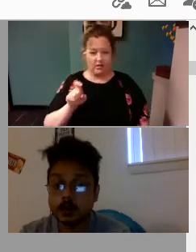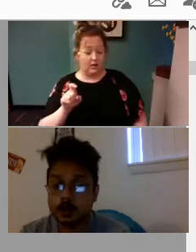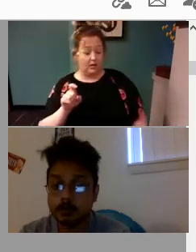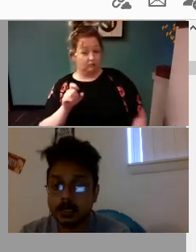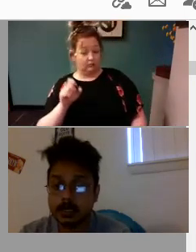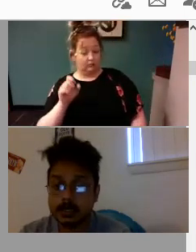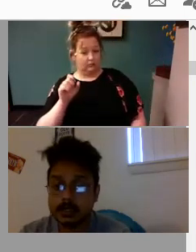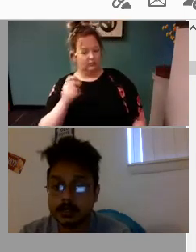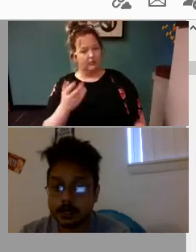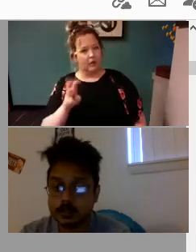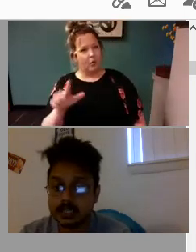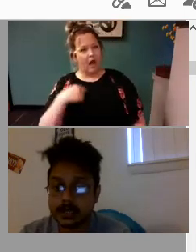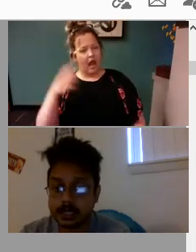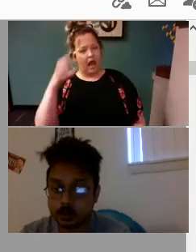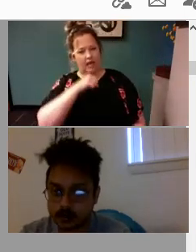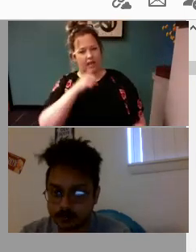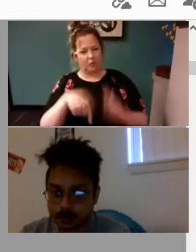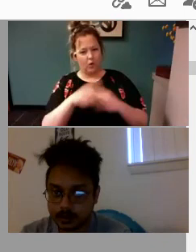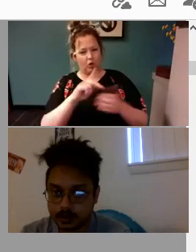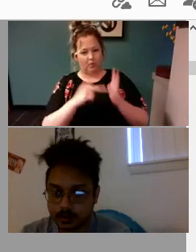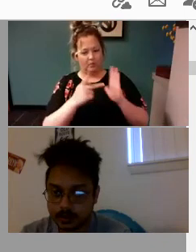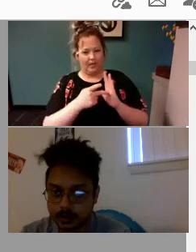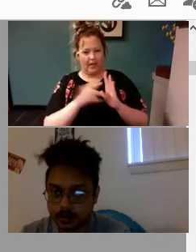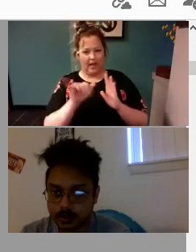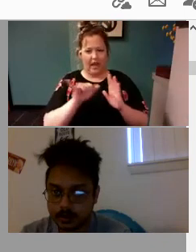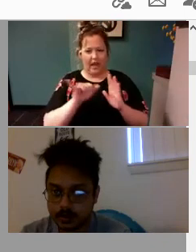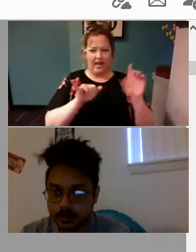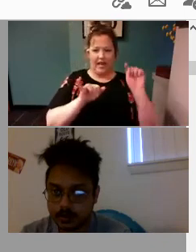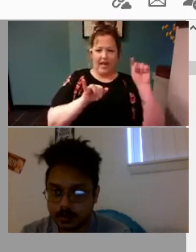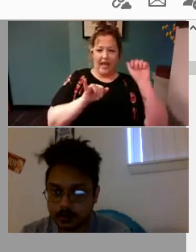I guess what you mean is A to C and E to F?